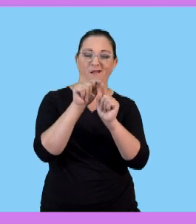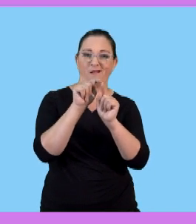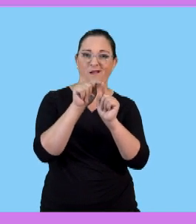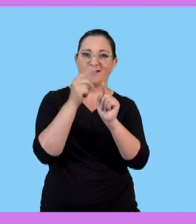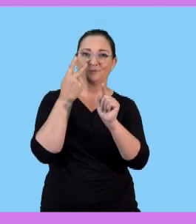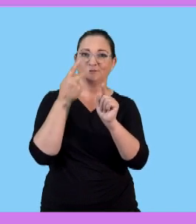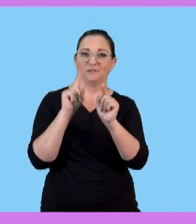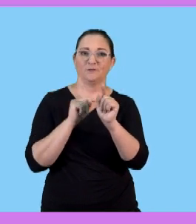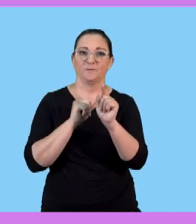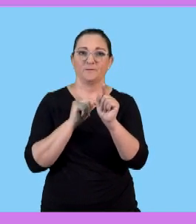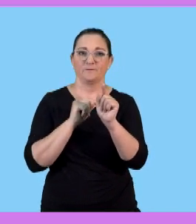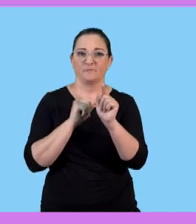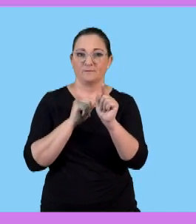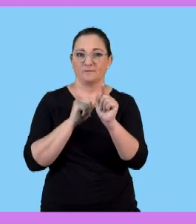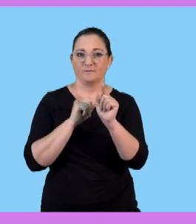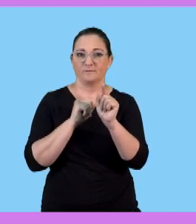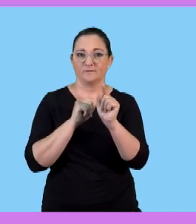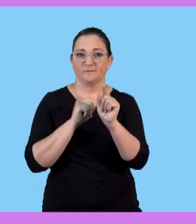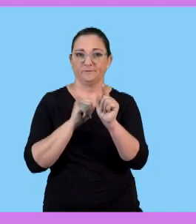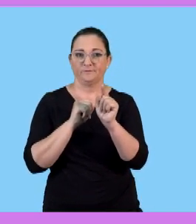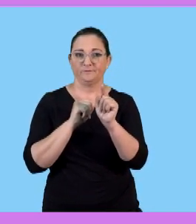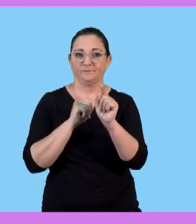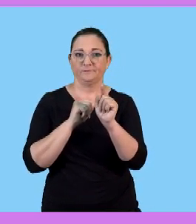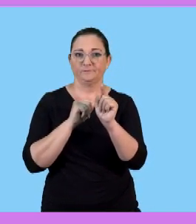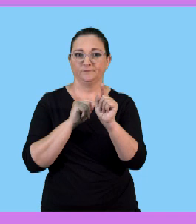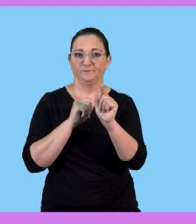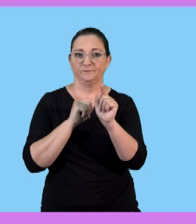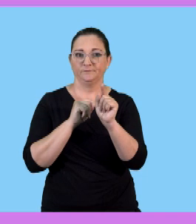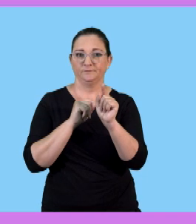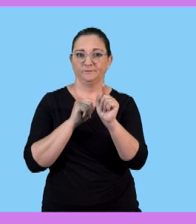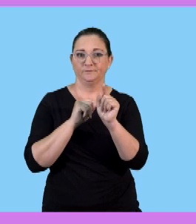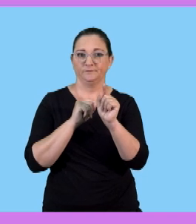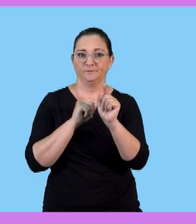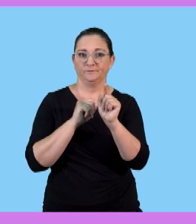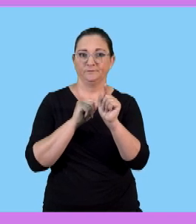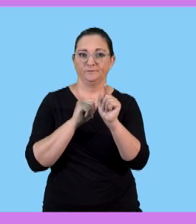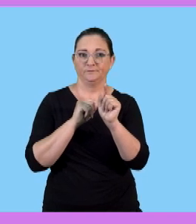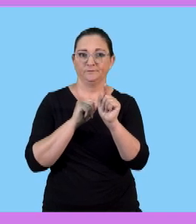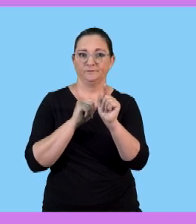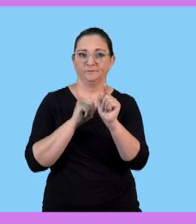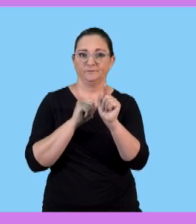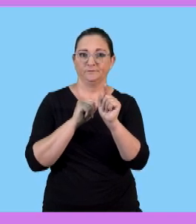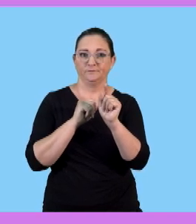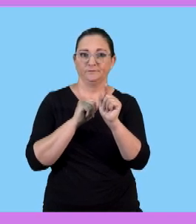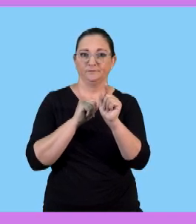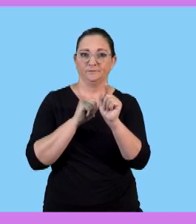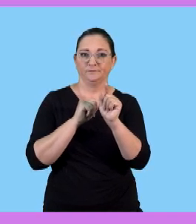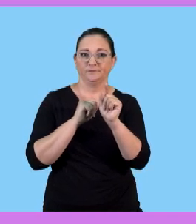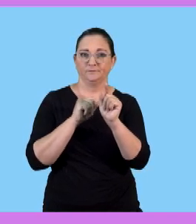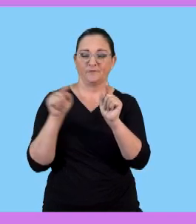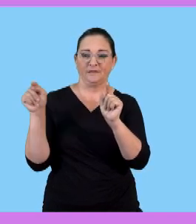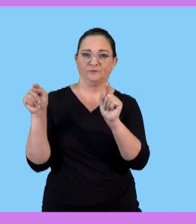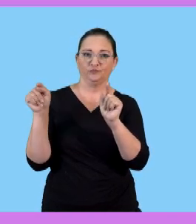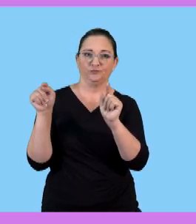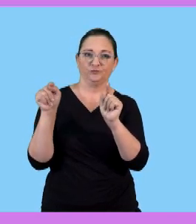points meet. So let's quickly move. So they are moving. All right, so all the way like this.